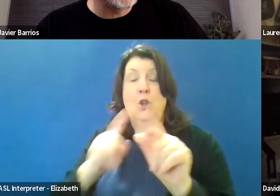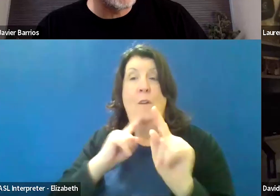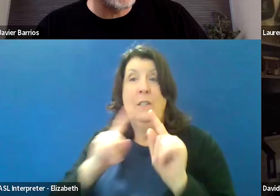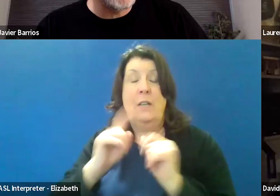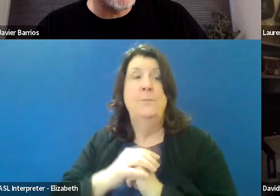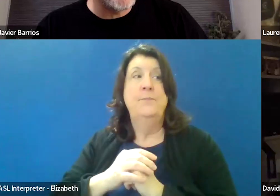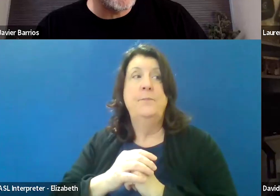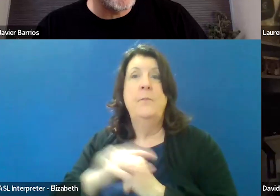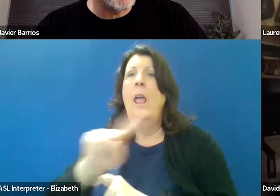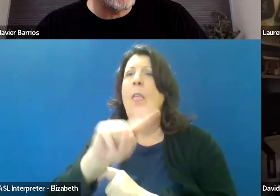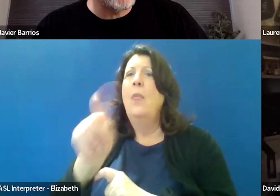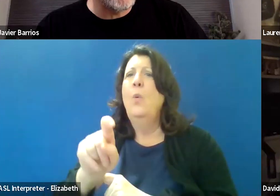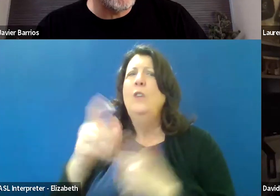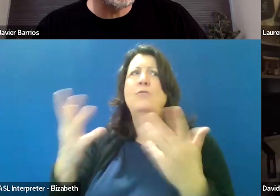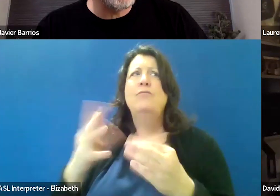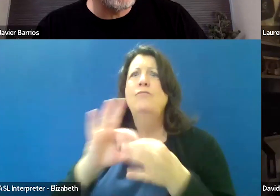the question of tone arose.